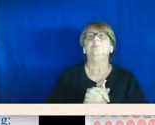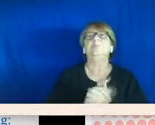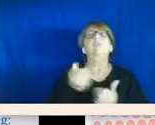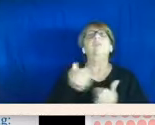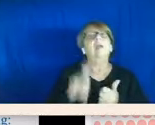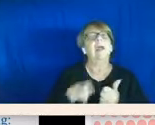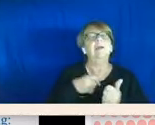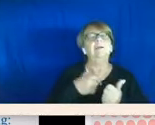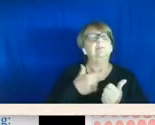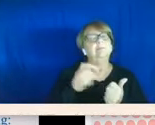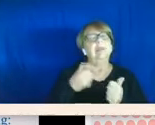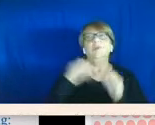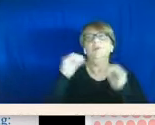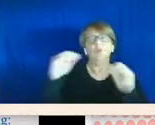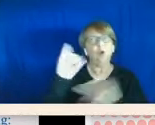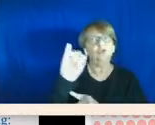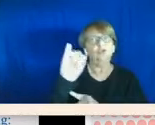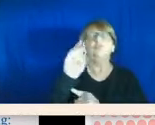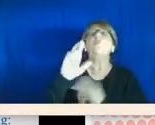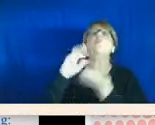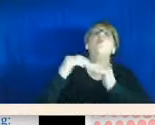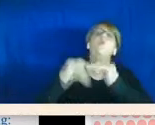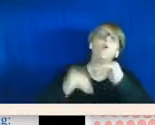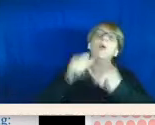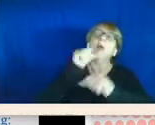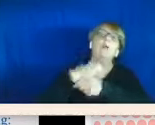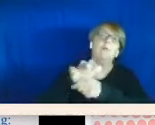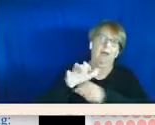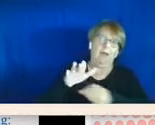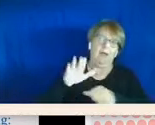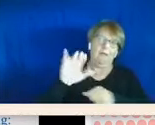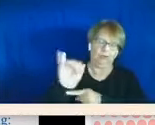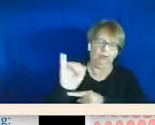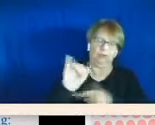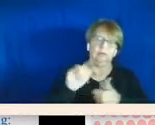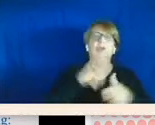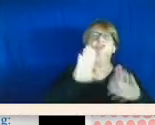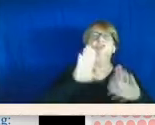or be underinsured. We serve children that have serious